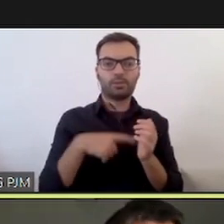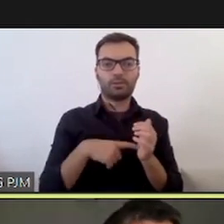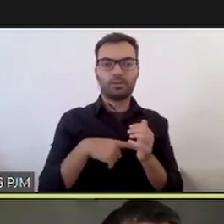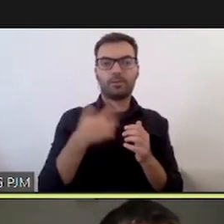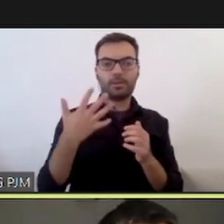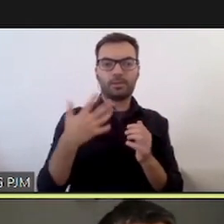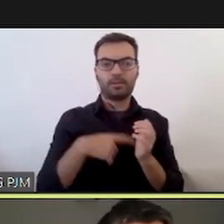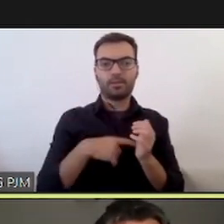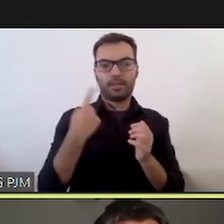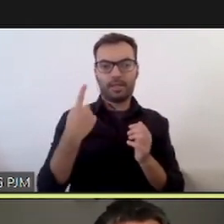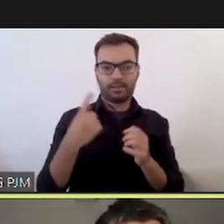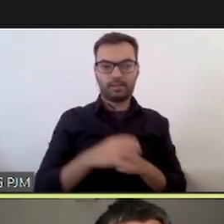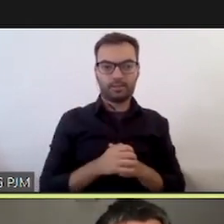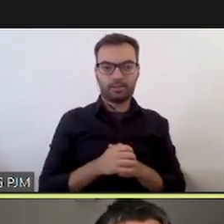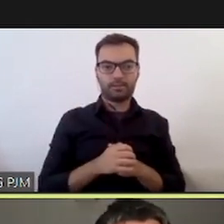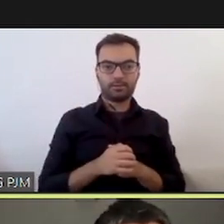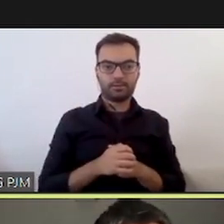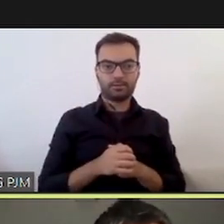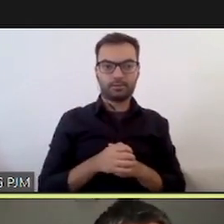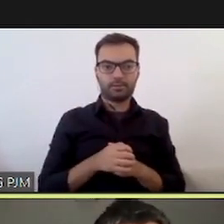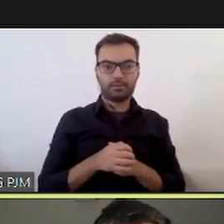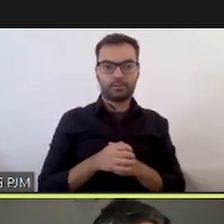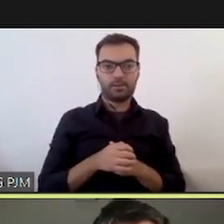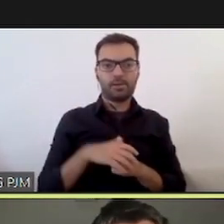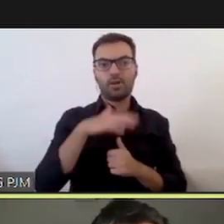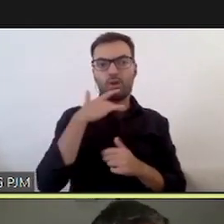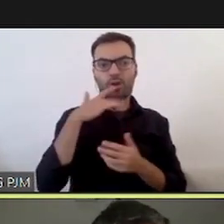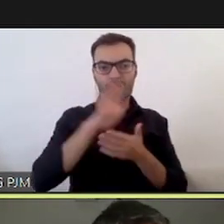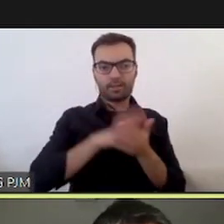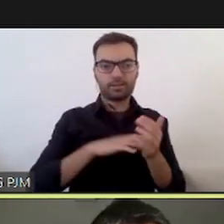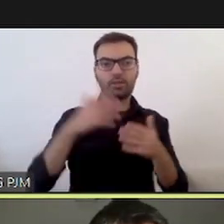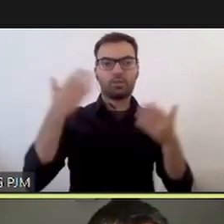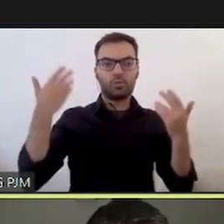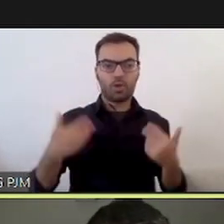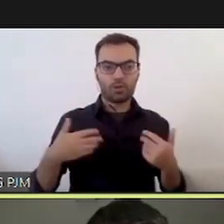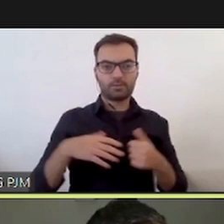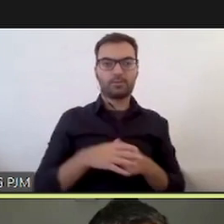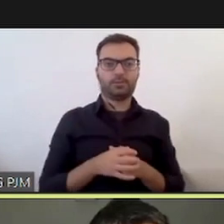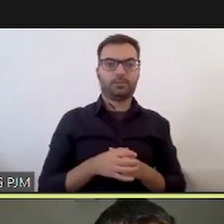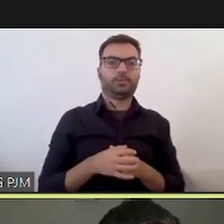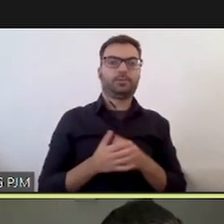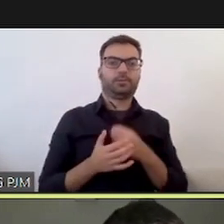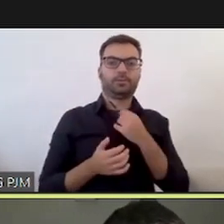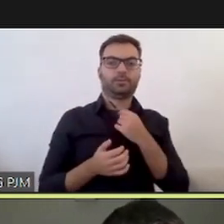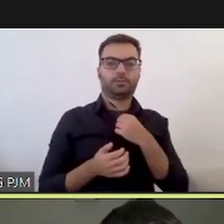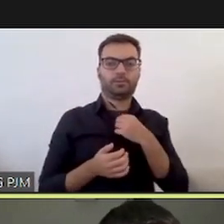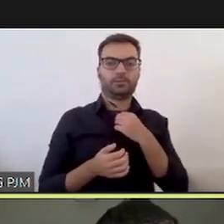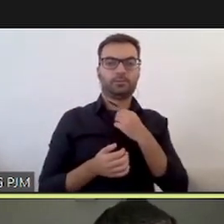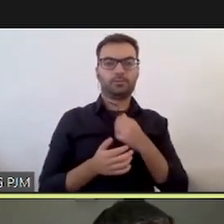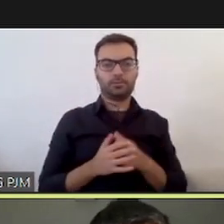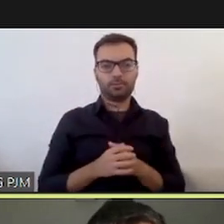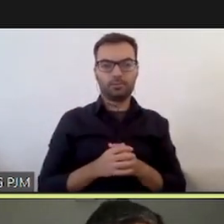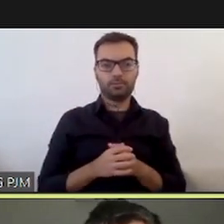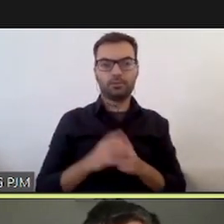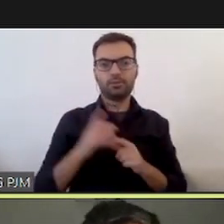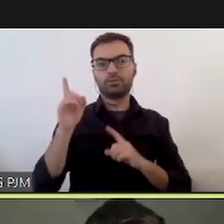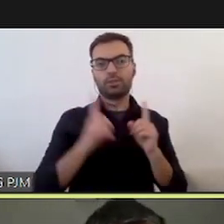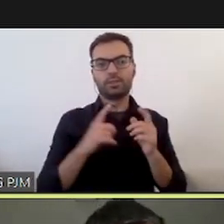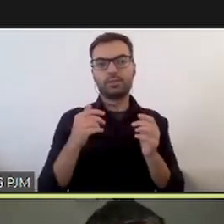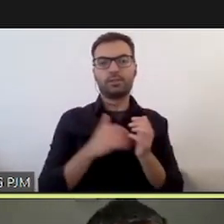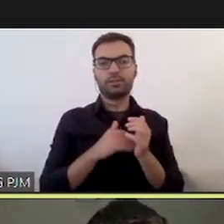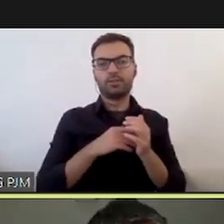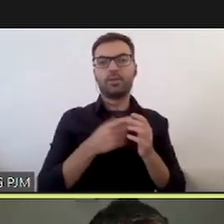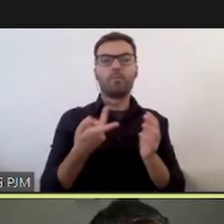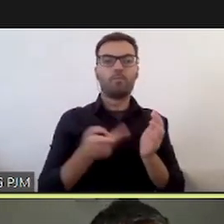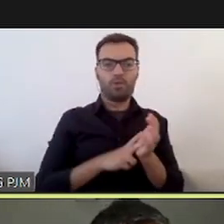4.5 to 1. There is a text color, there is a background. Of course, sometimes you need a double